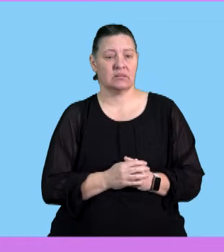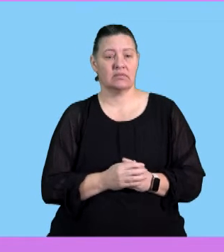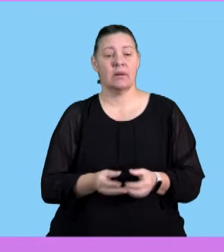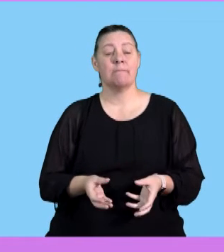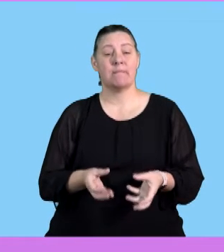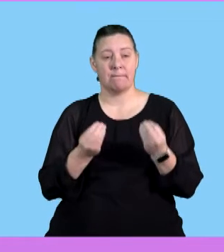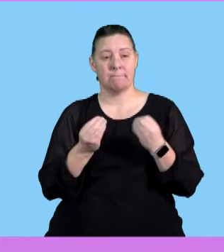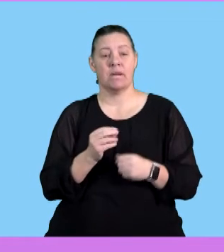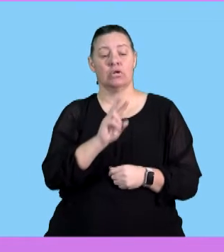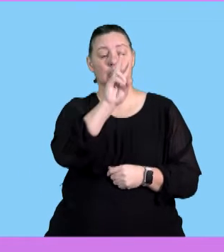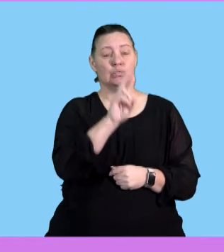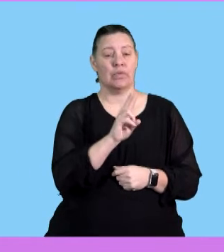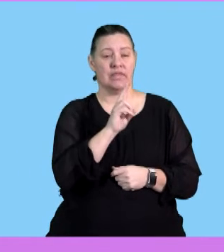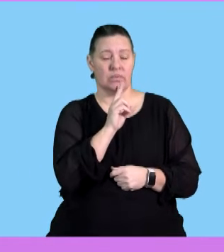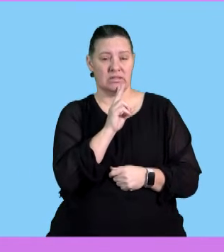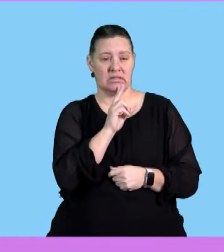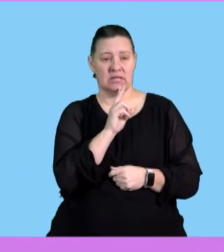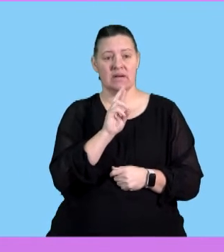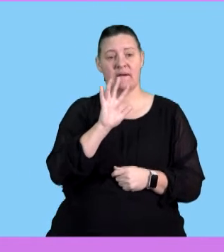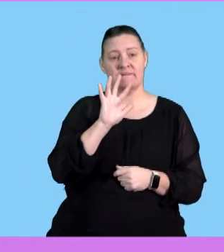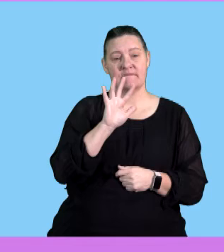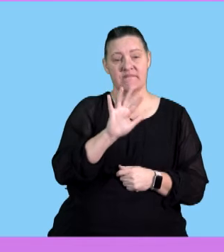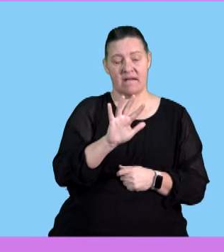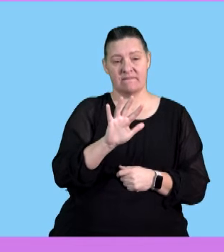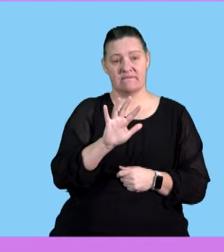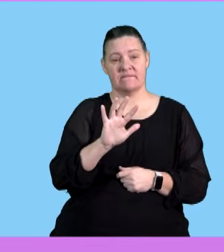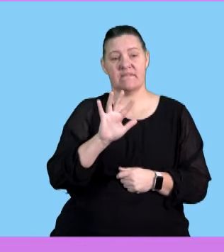investment, we are going to accumulate